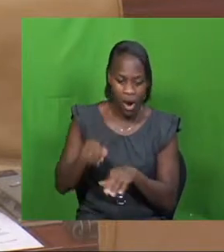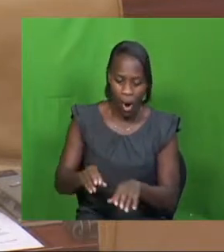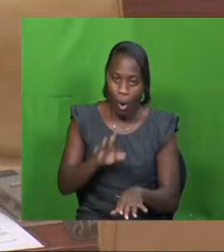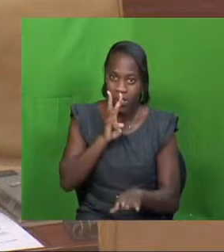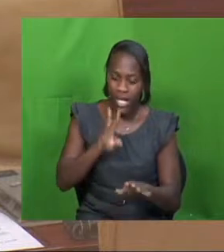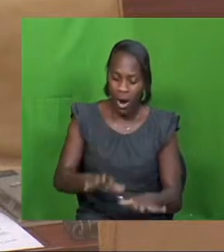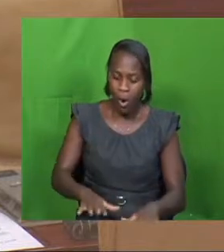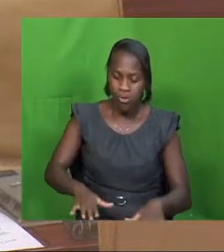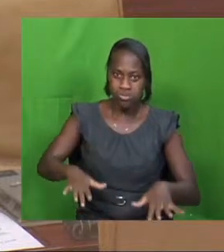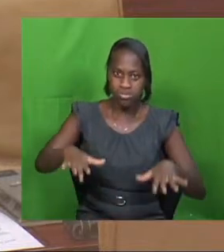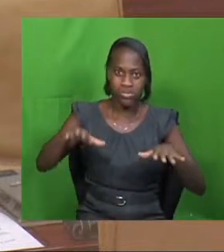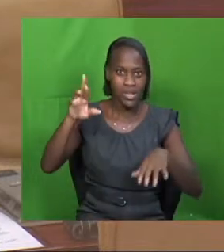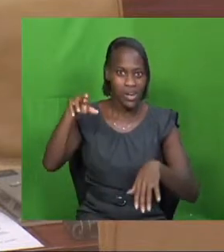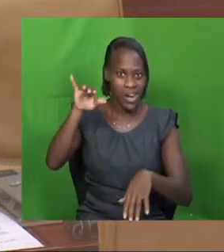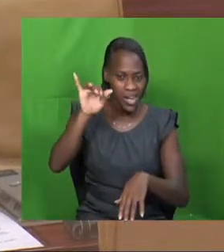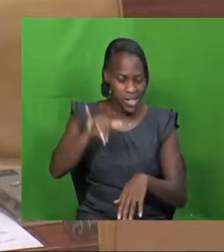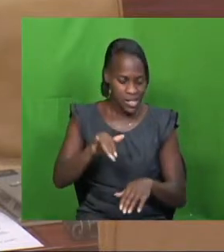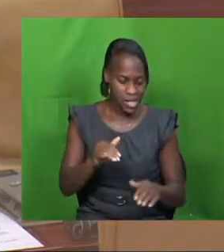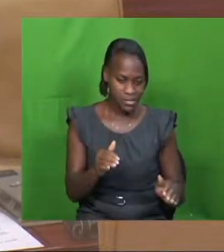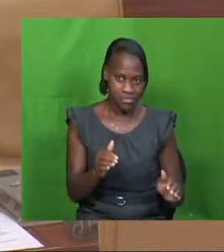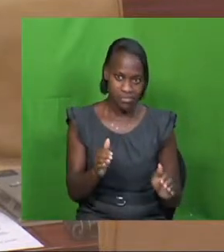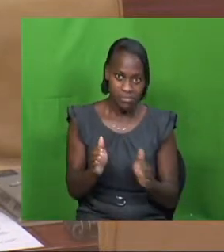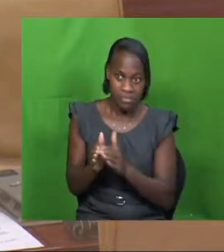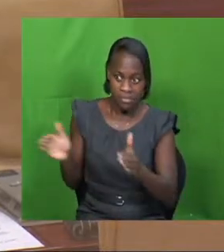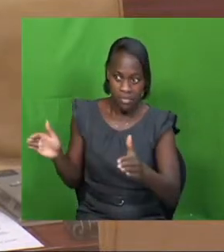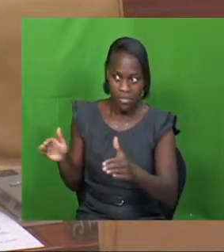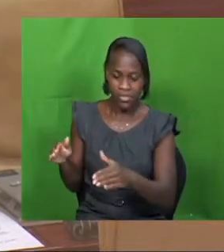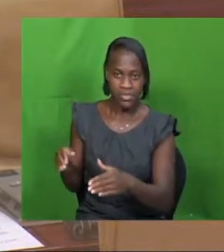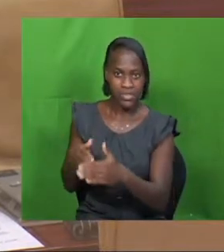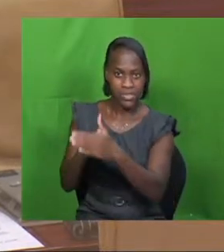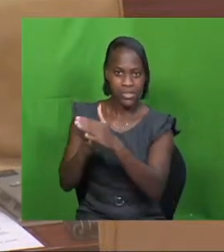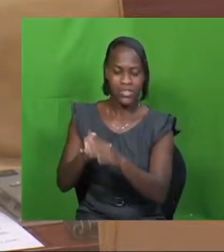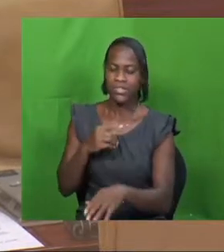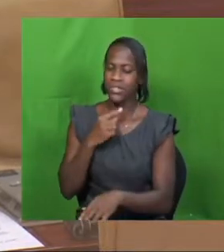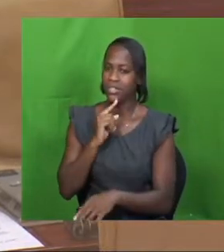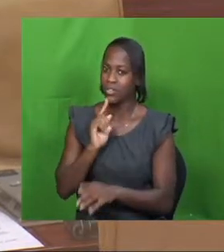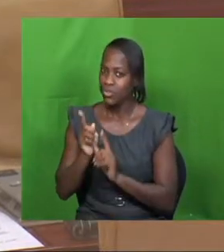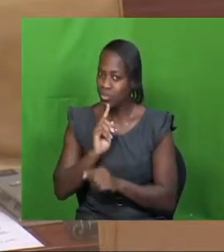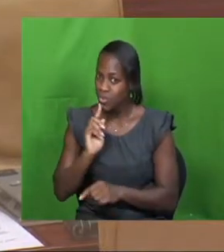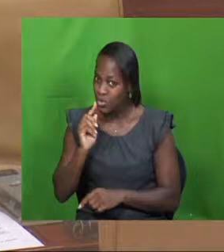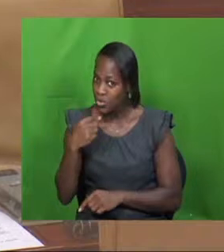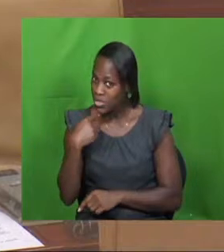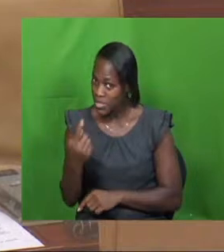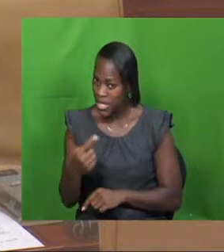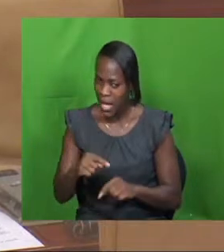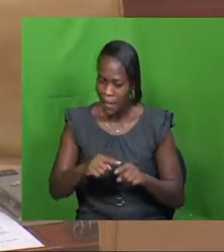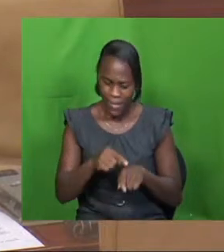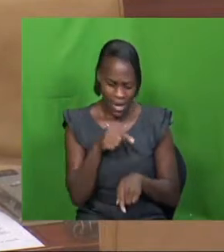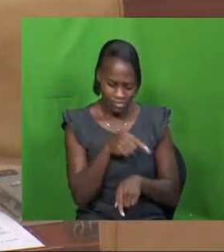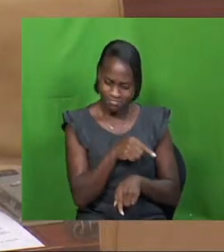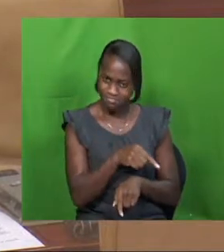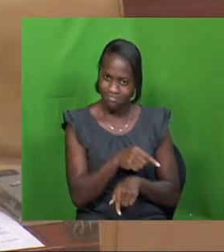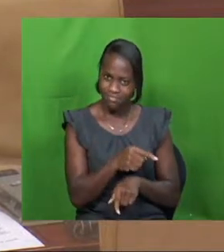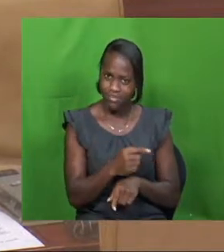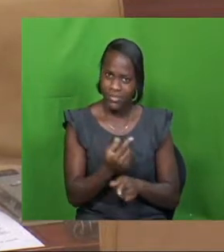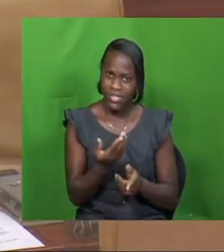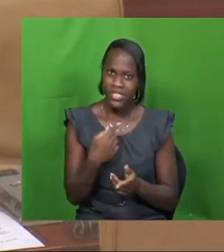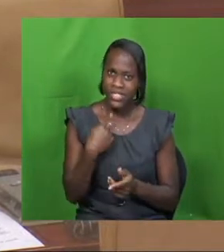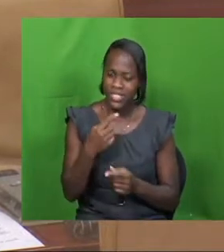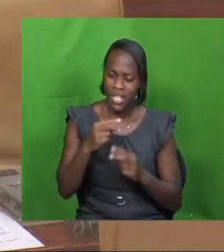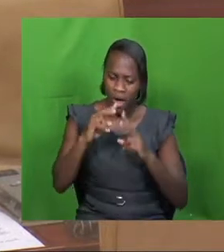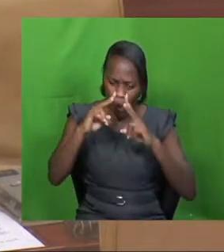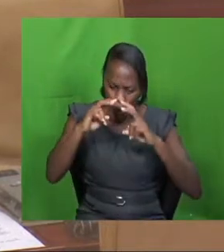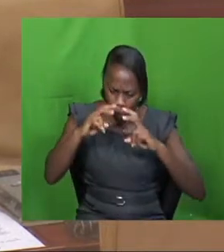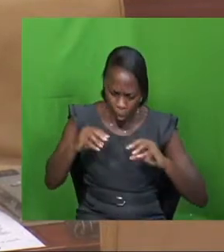raised by the majority leader. But the minority leader was passionate about an investigation, a probe into